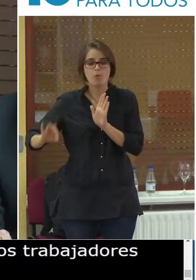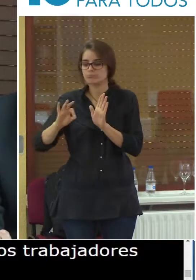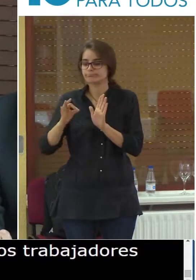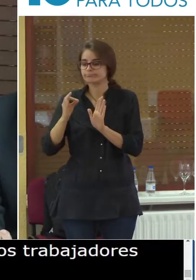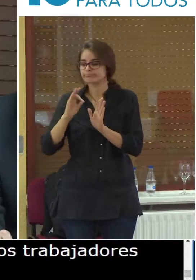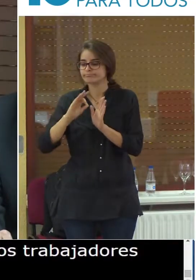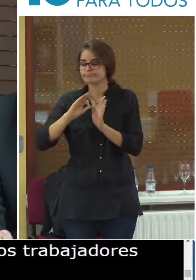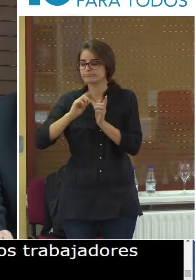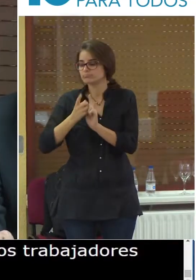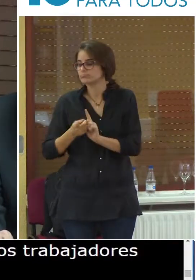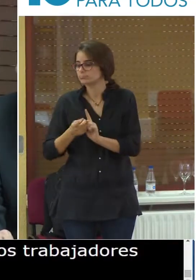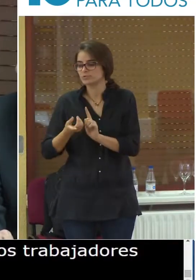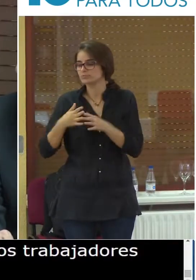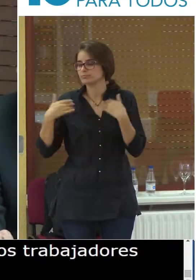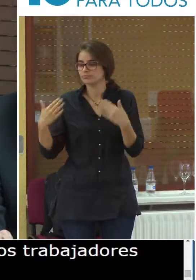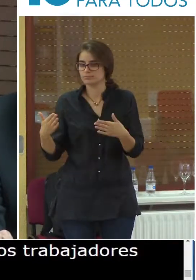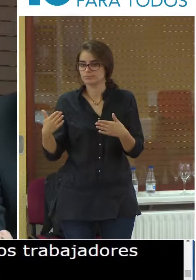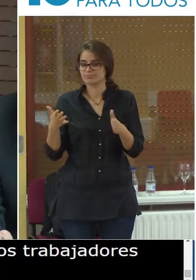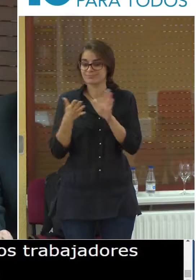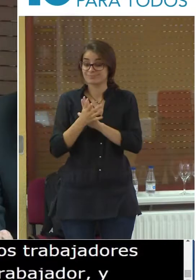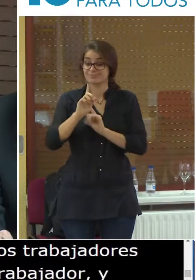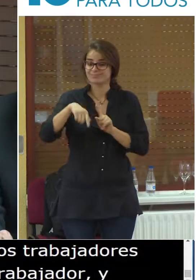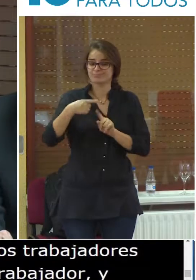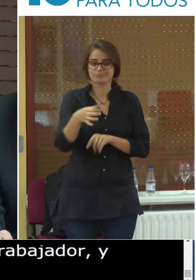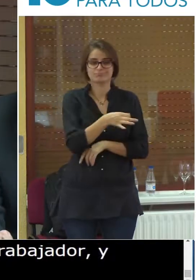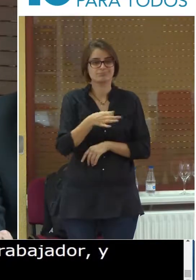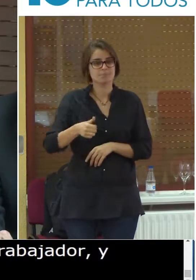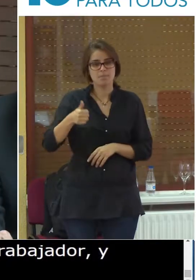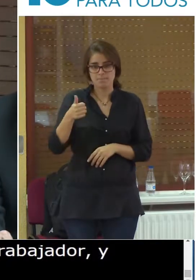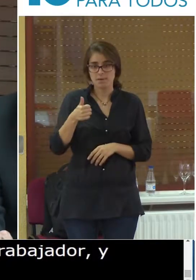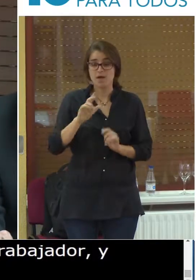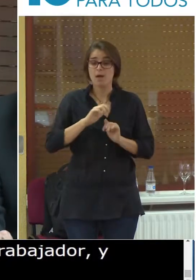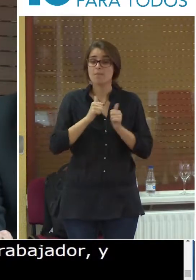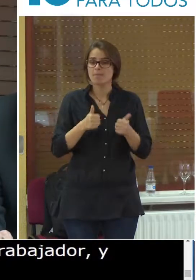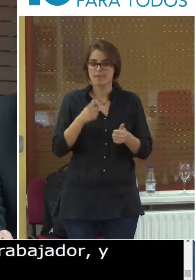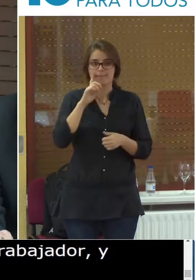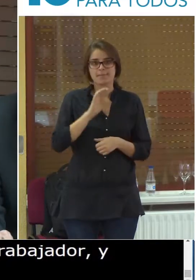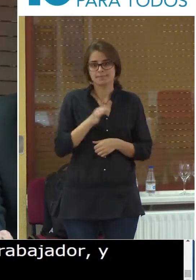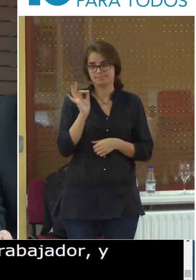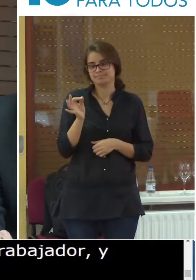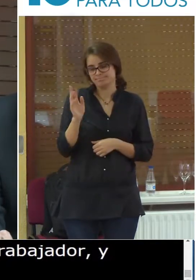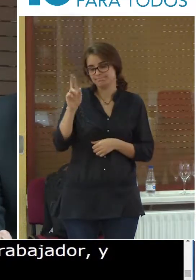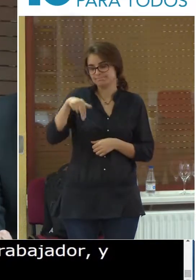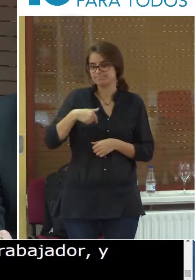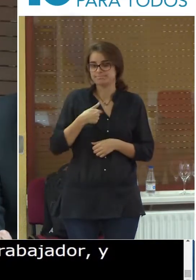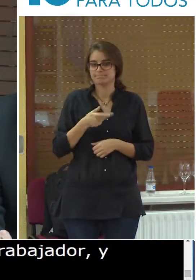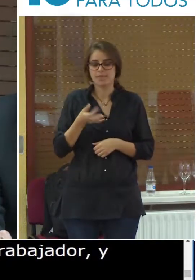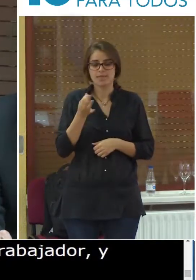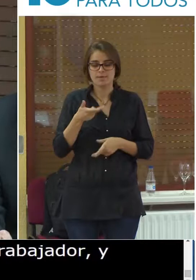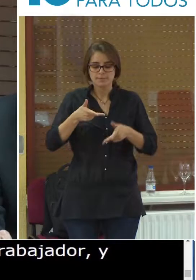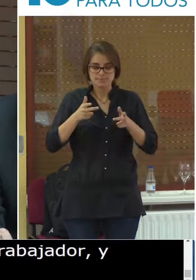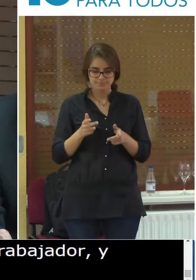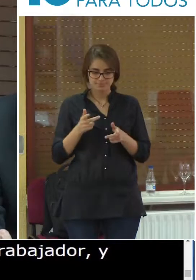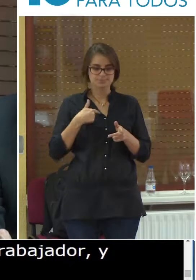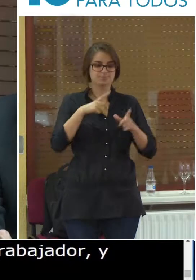later down the road, and things become much more efficient this way. Of course, you do have to sit